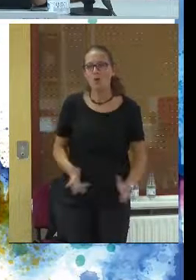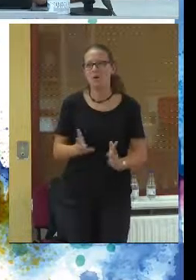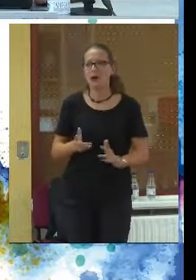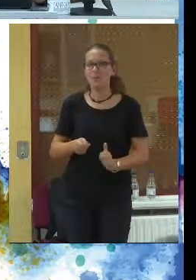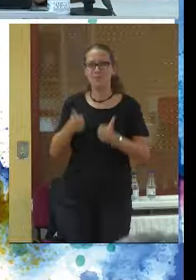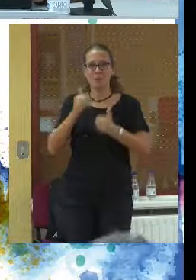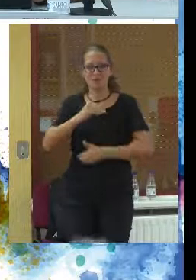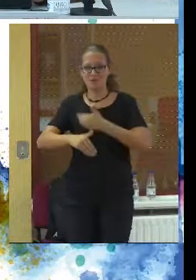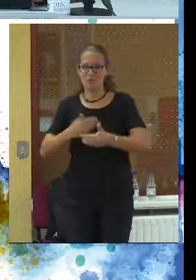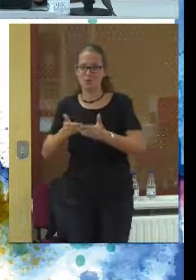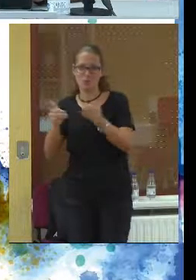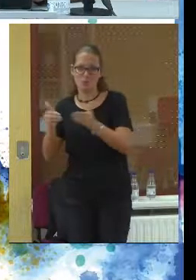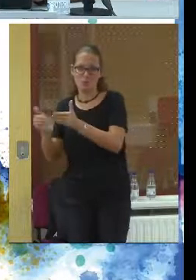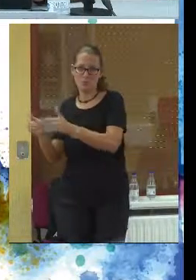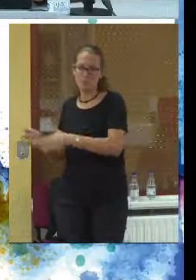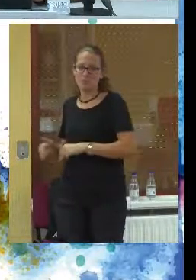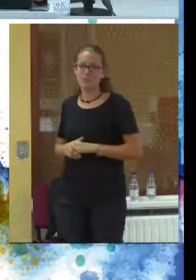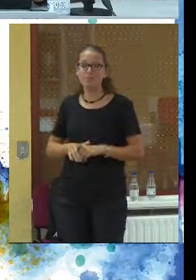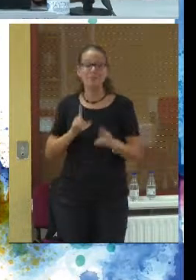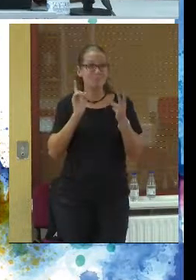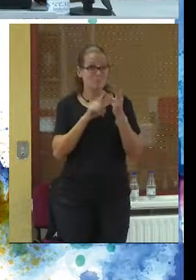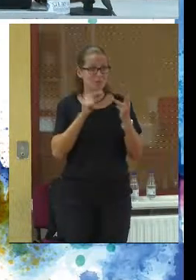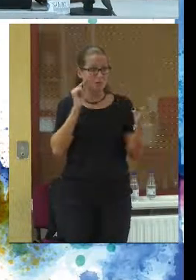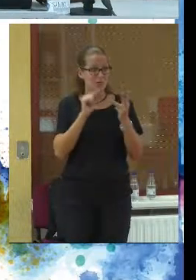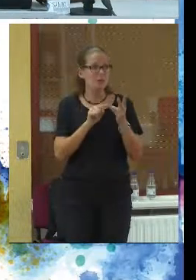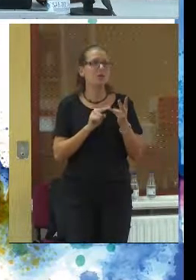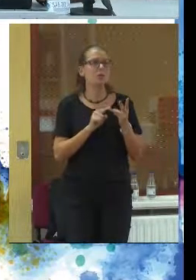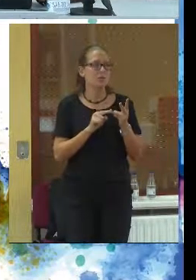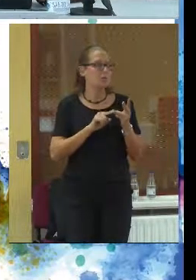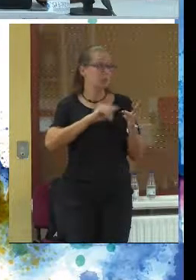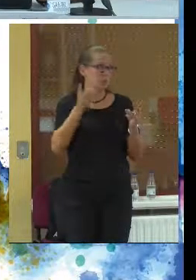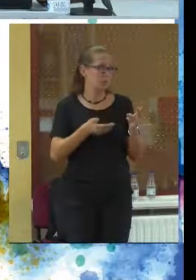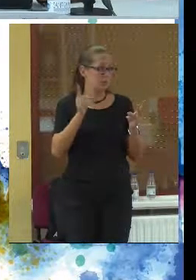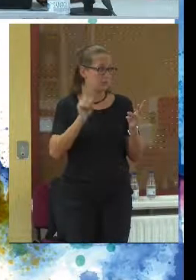better equipped for their jobs. The